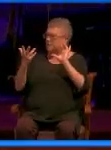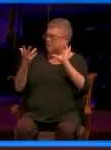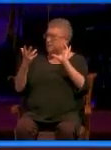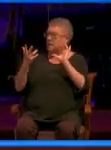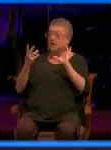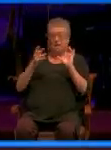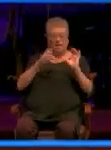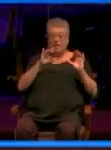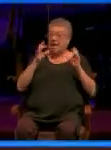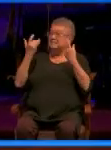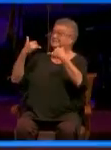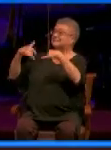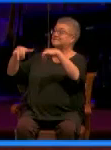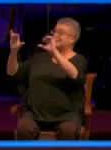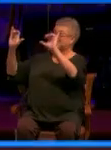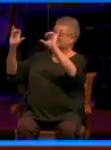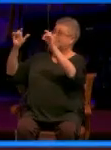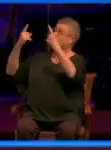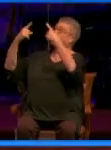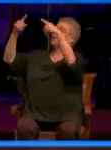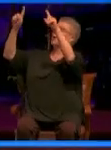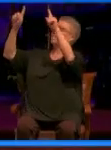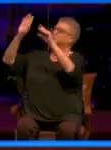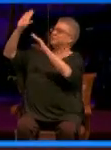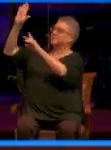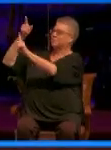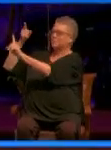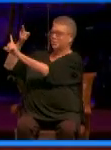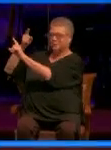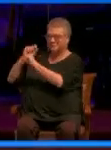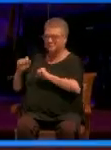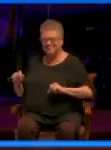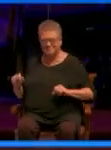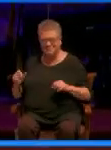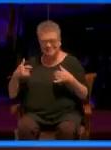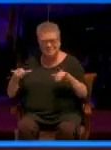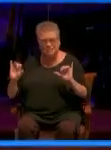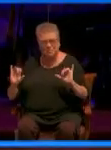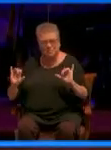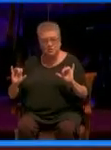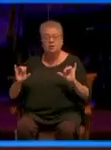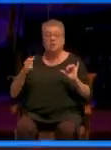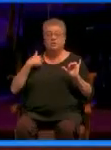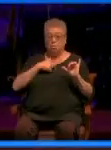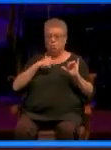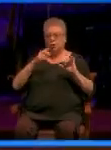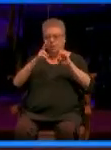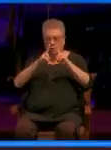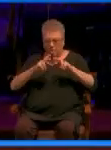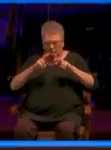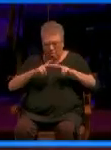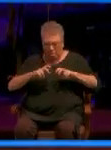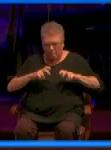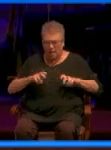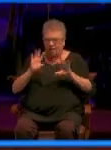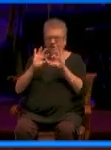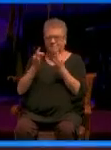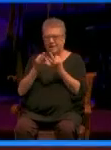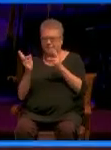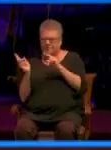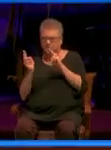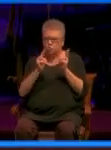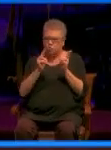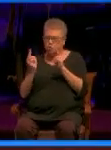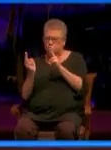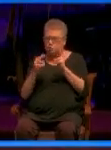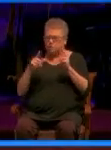accomplishes his purpose. So we are going to unpack this family feud today and see. Now,